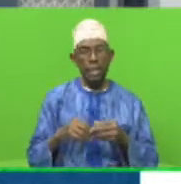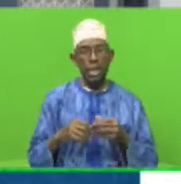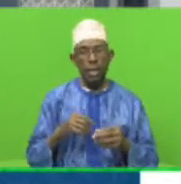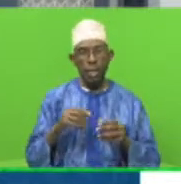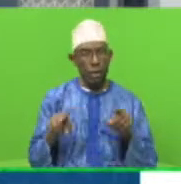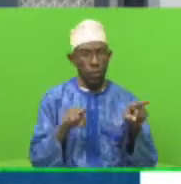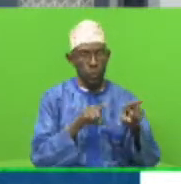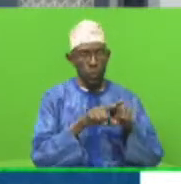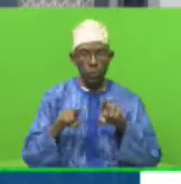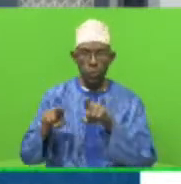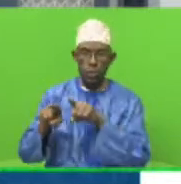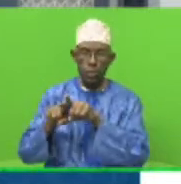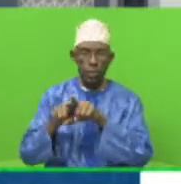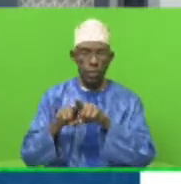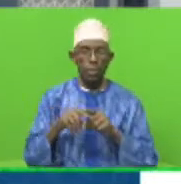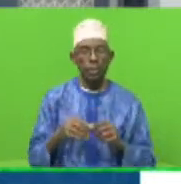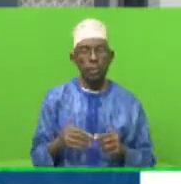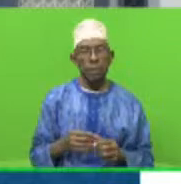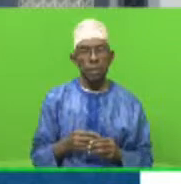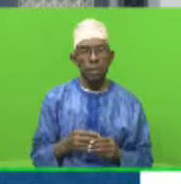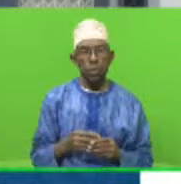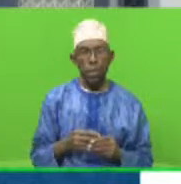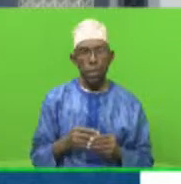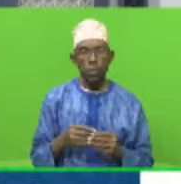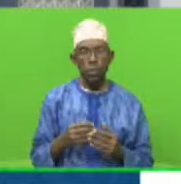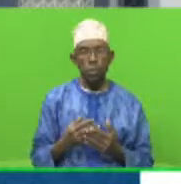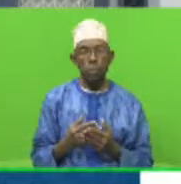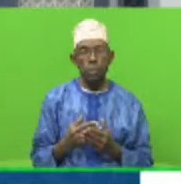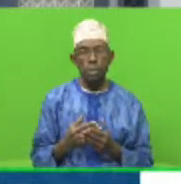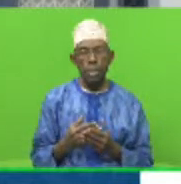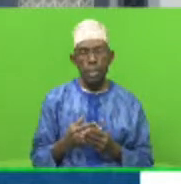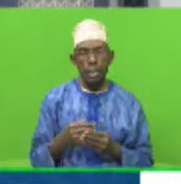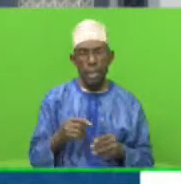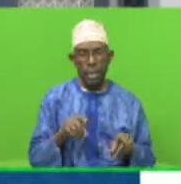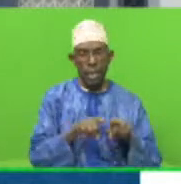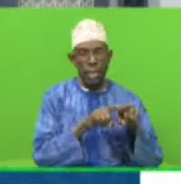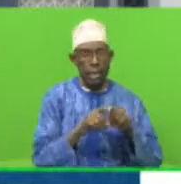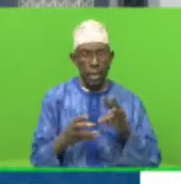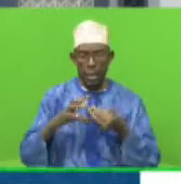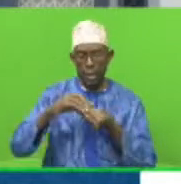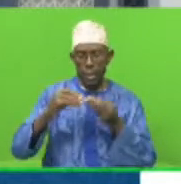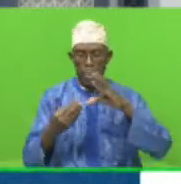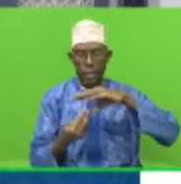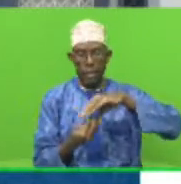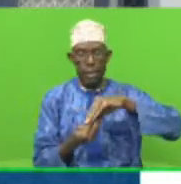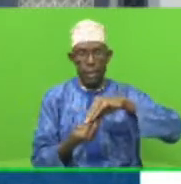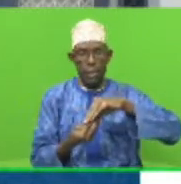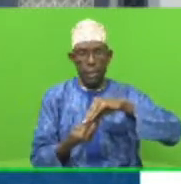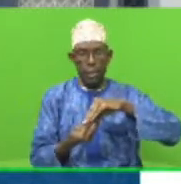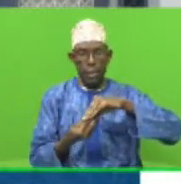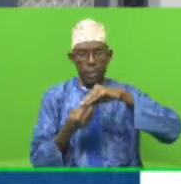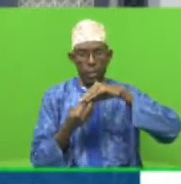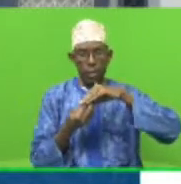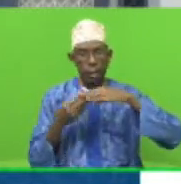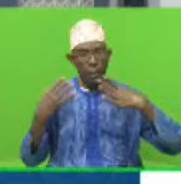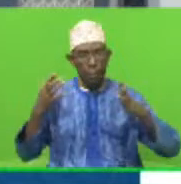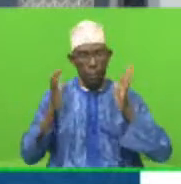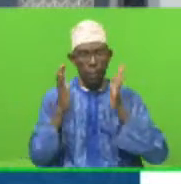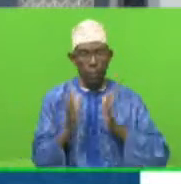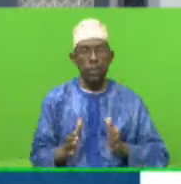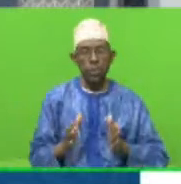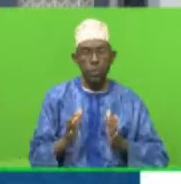khalaqtu ibadi hunafa'a kullahum, and I created this creation, these human